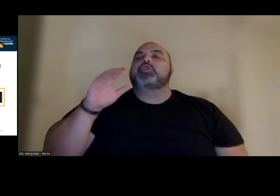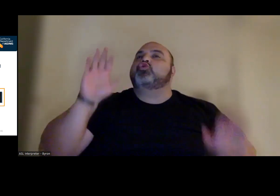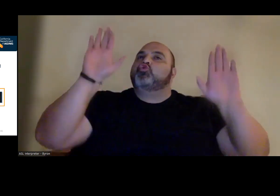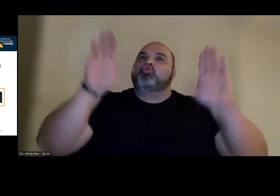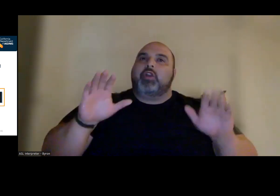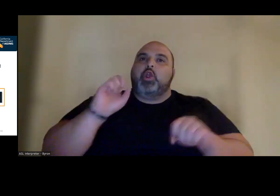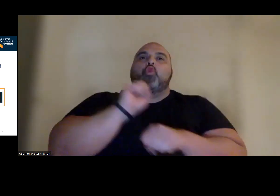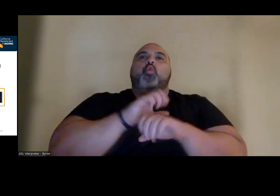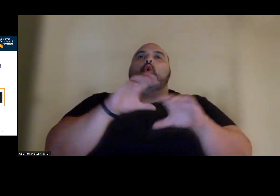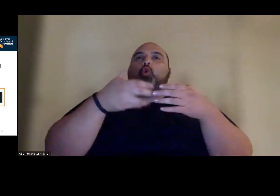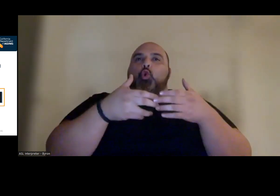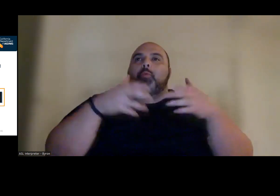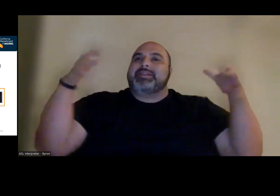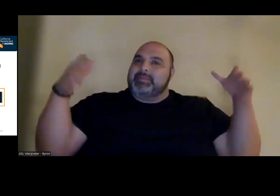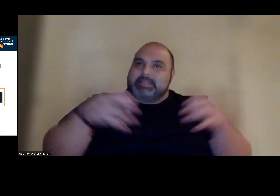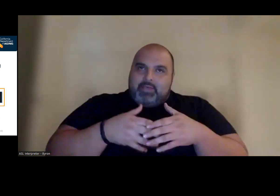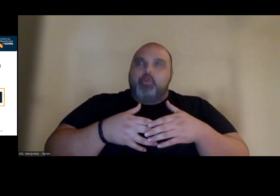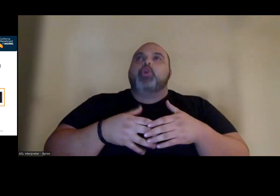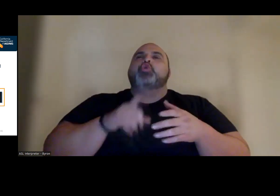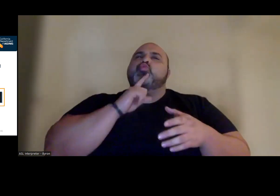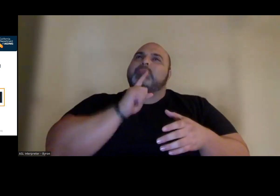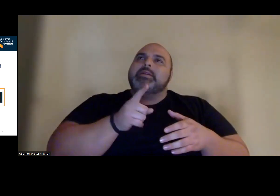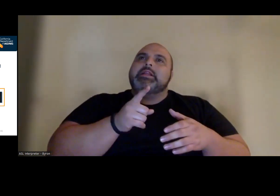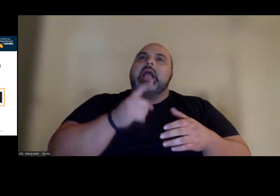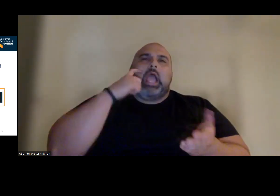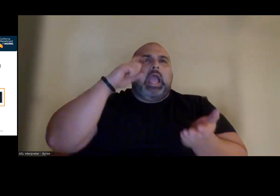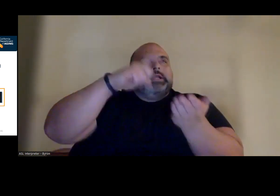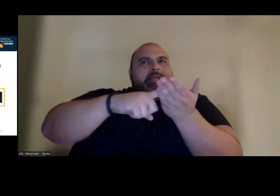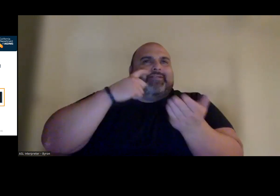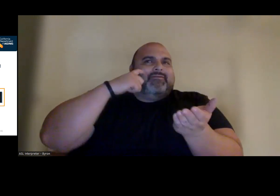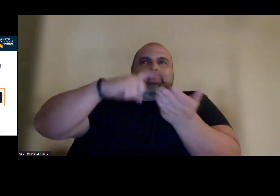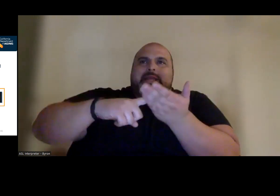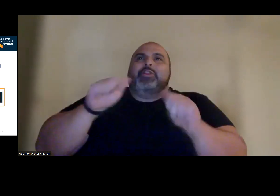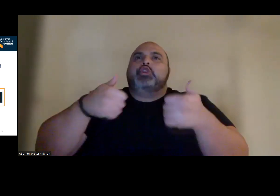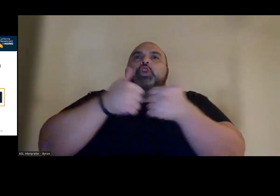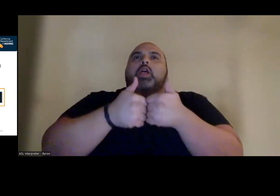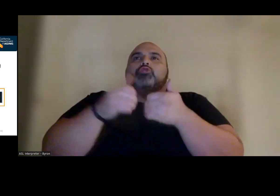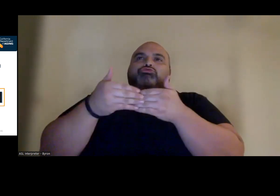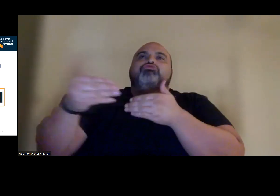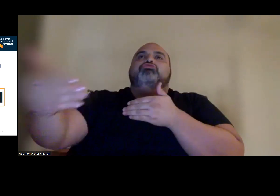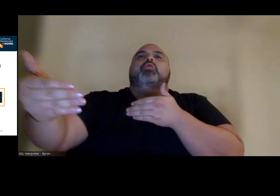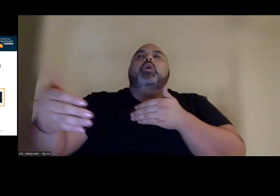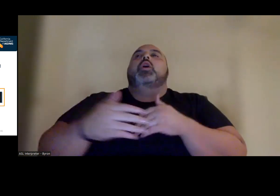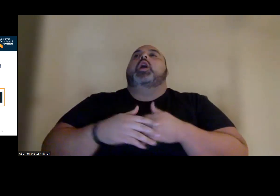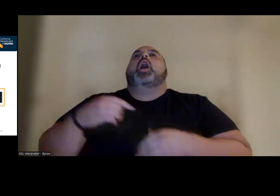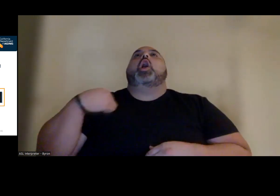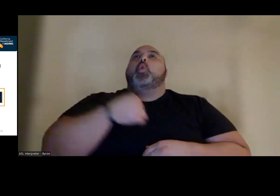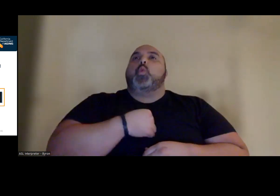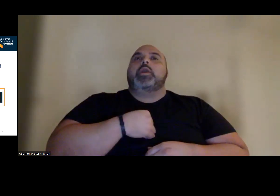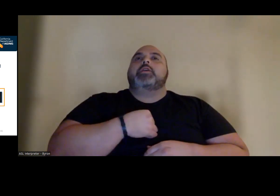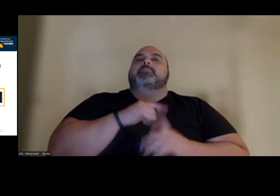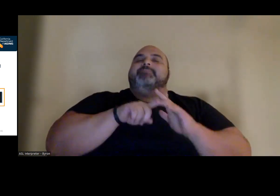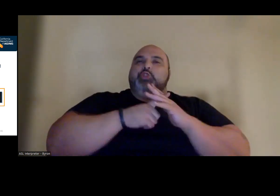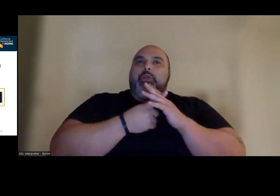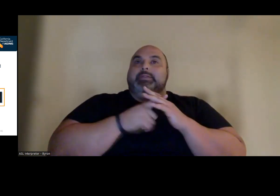work, uh, work group is coming together to really identify the challenges moving forward as we embark in this